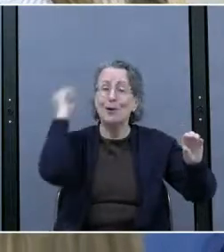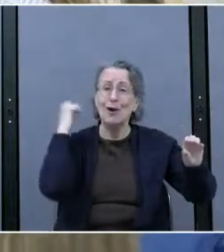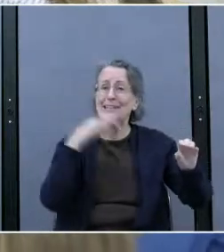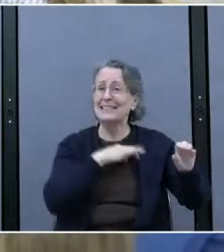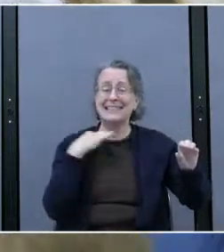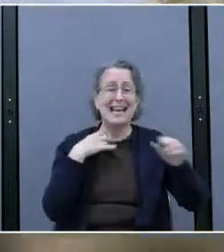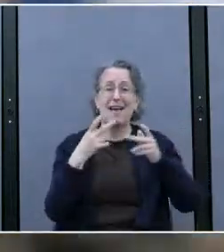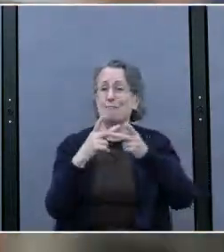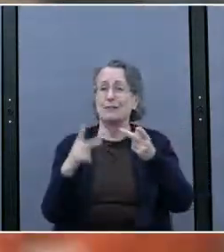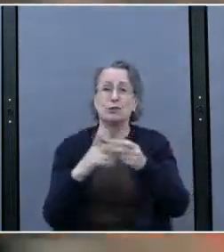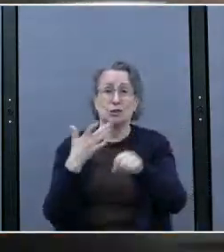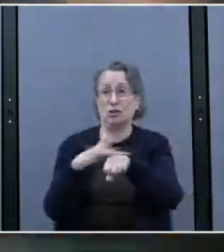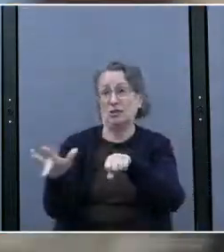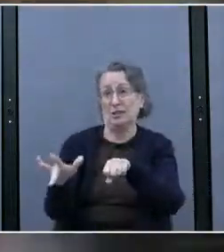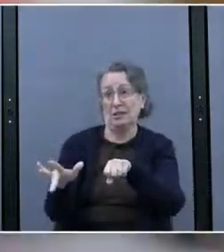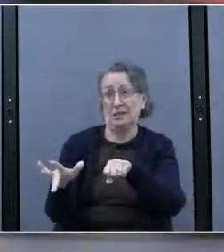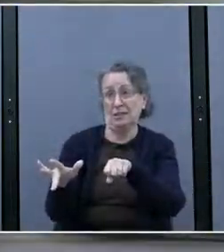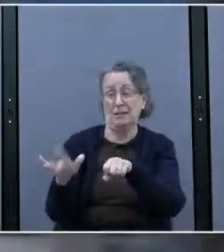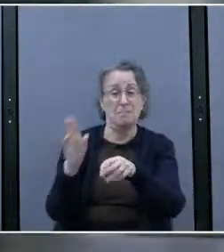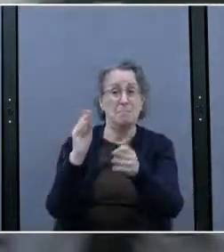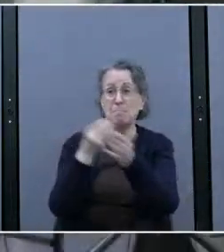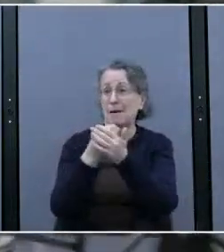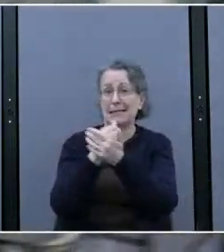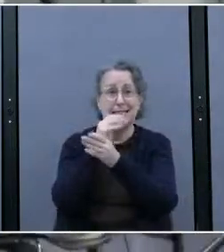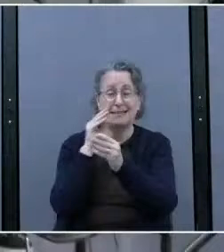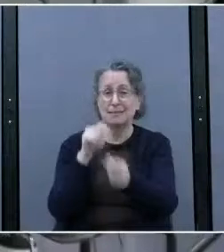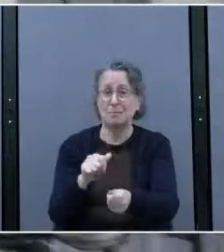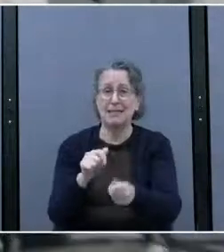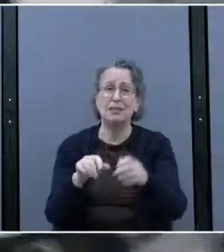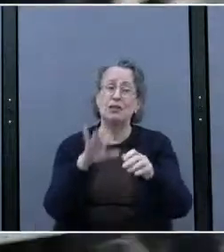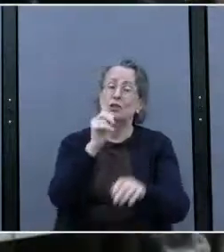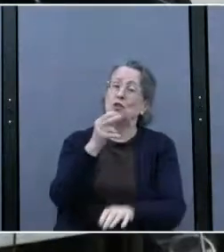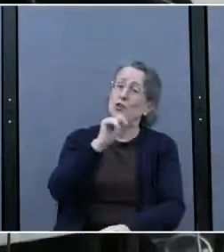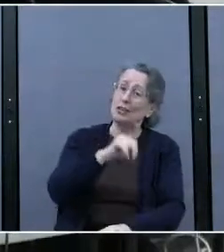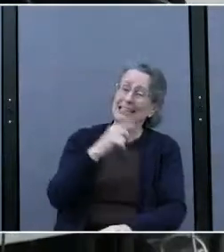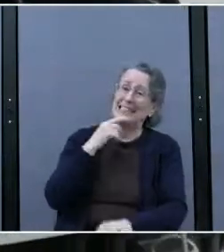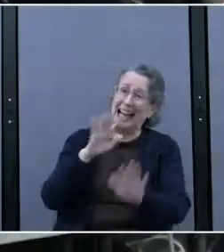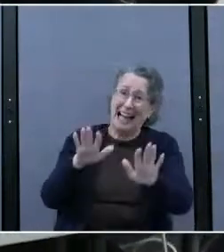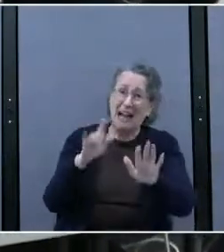We can try. That may be difficult to extract for the